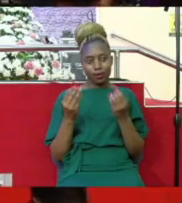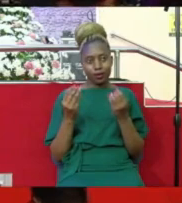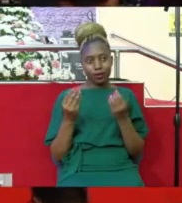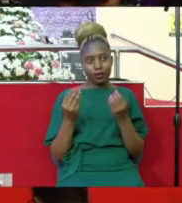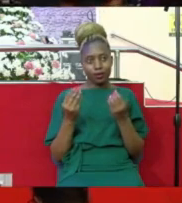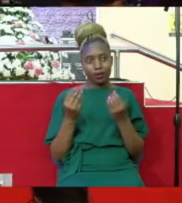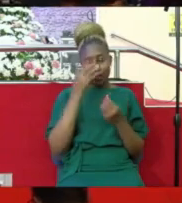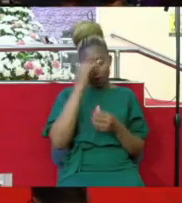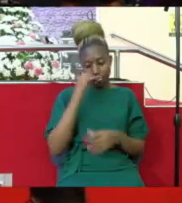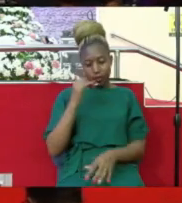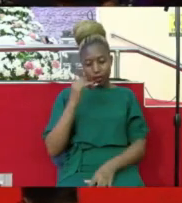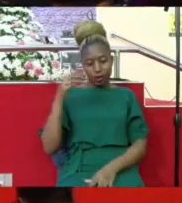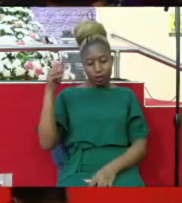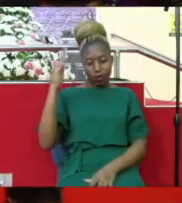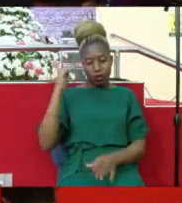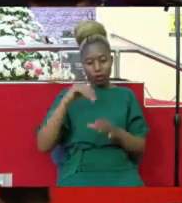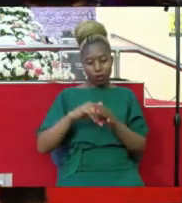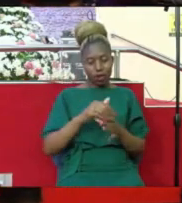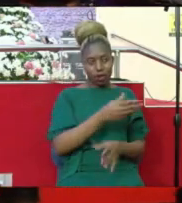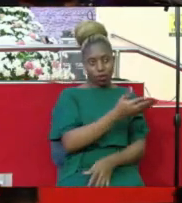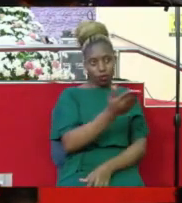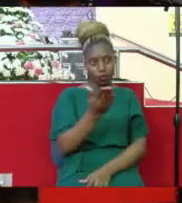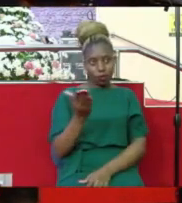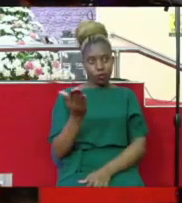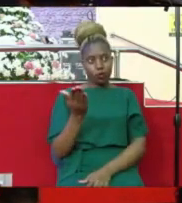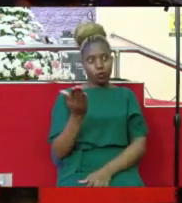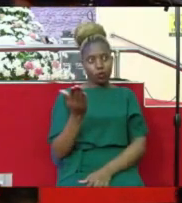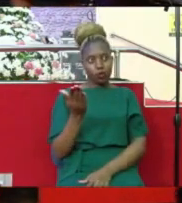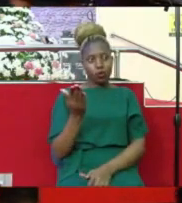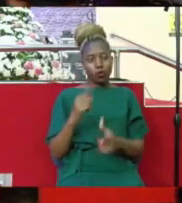that is in you than him